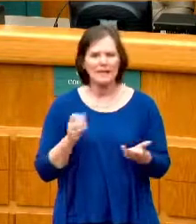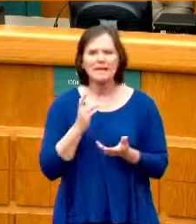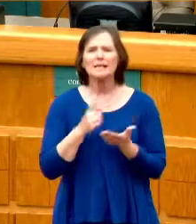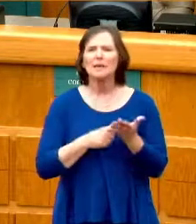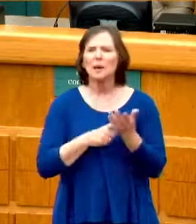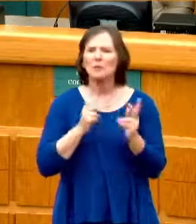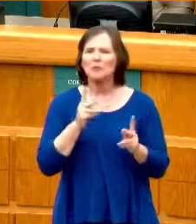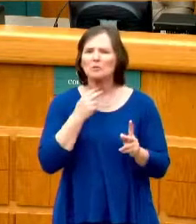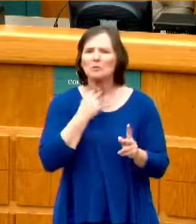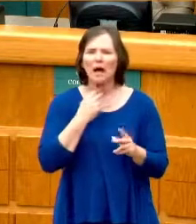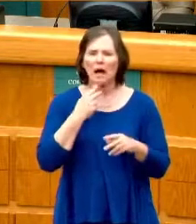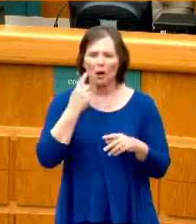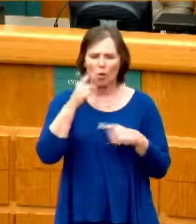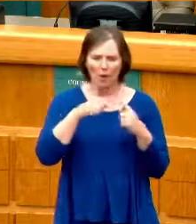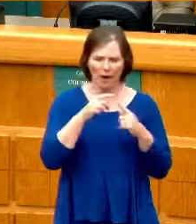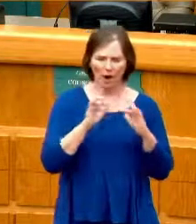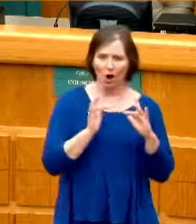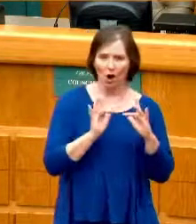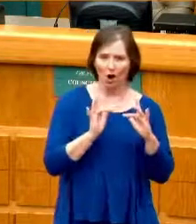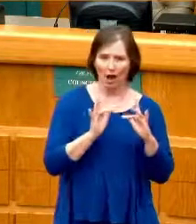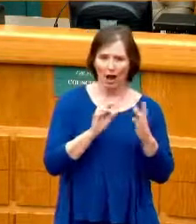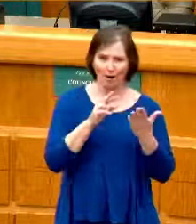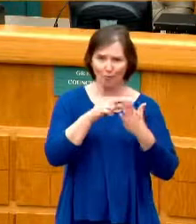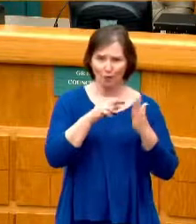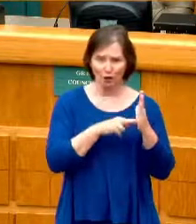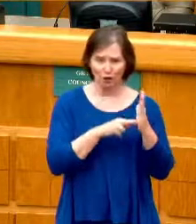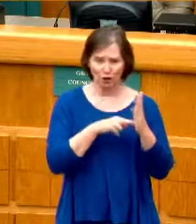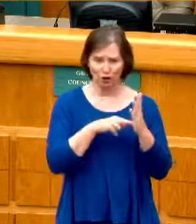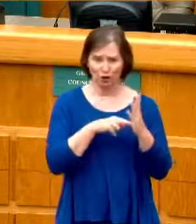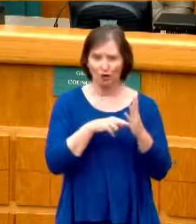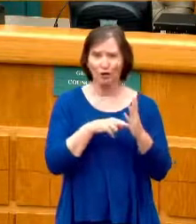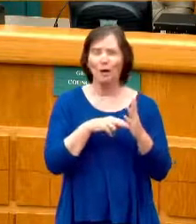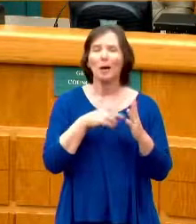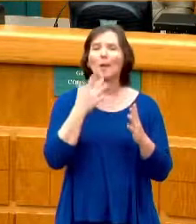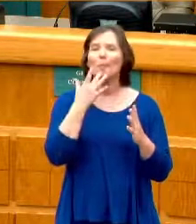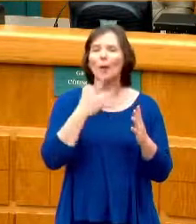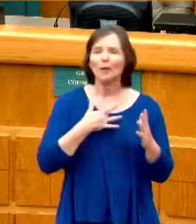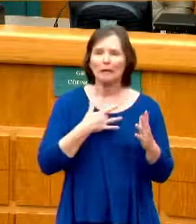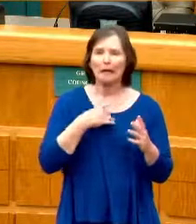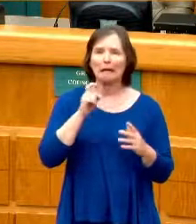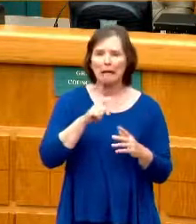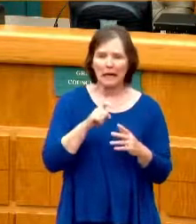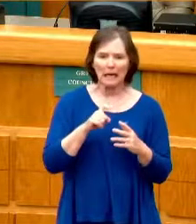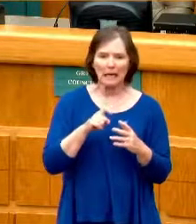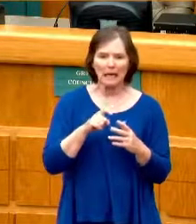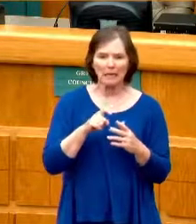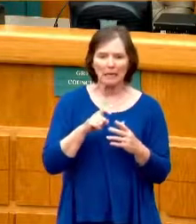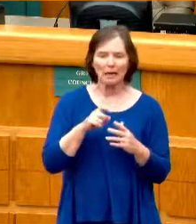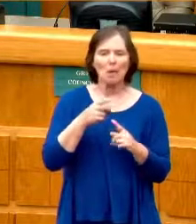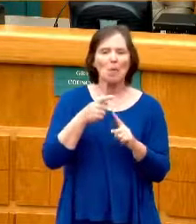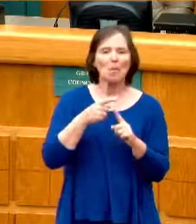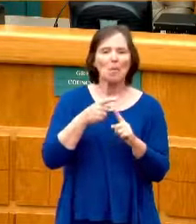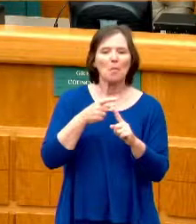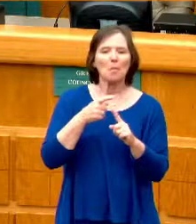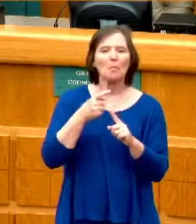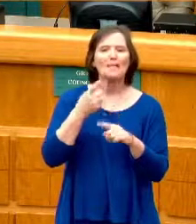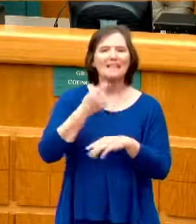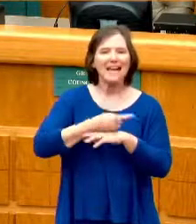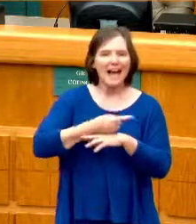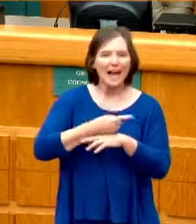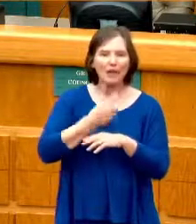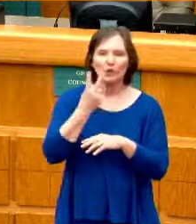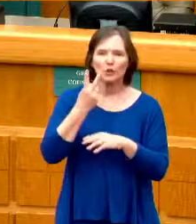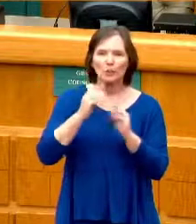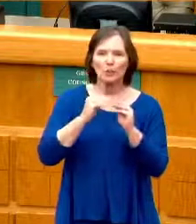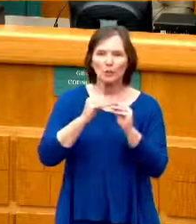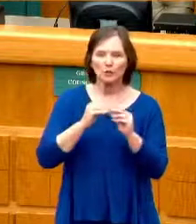2 digits for the month, 2 digits for the day, and then 4 digits for the year. So some people are trying to put in 2 digits, and it doesn't give